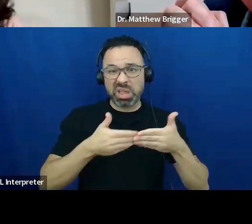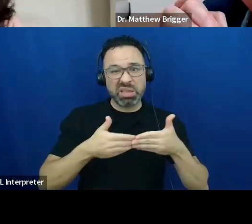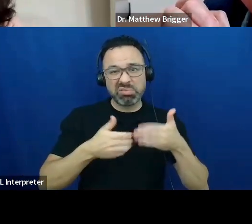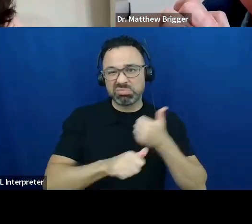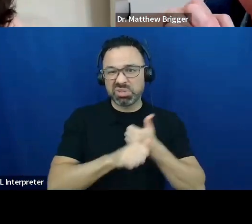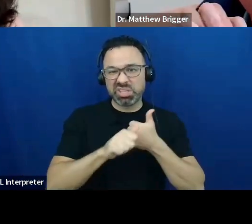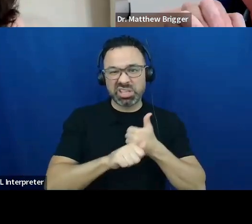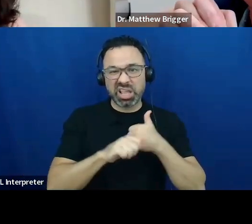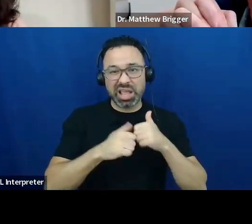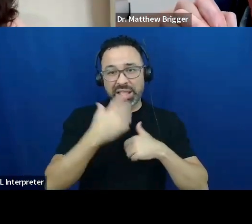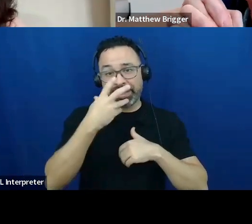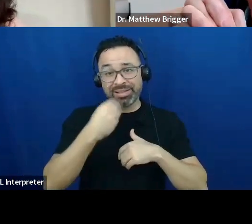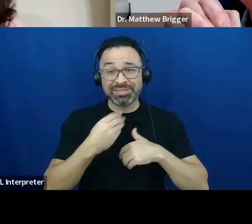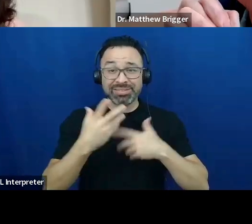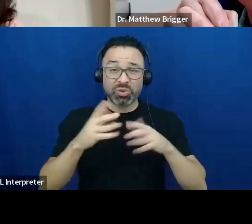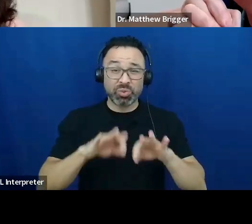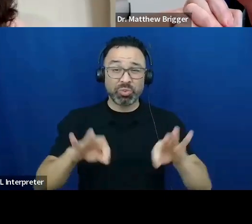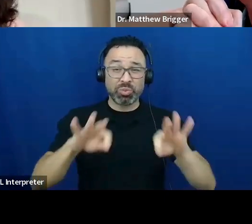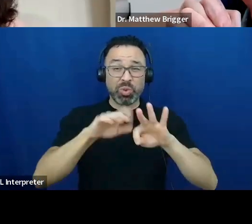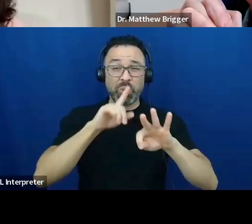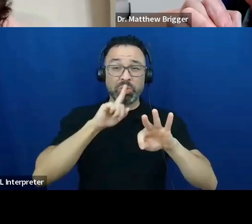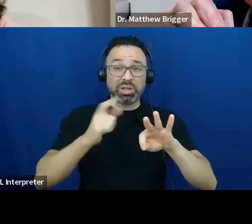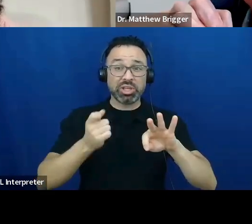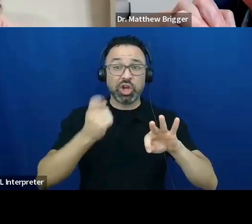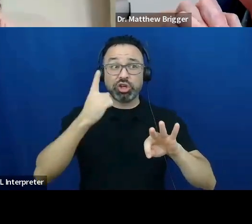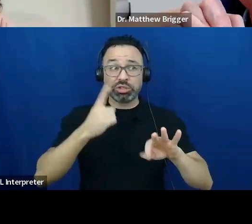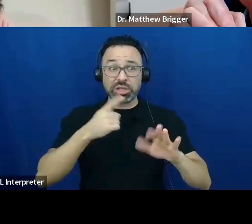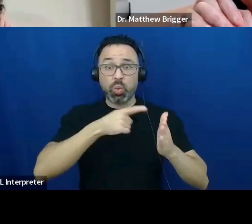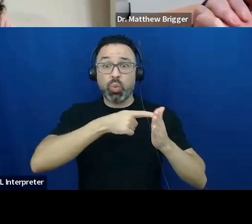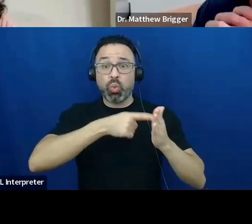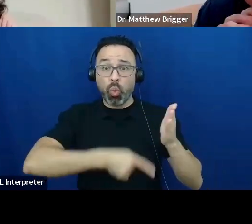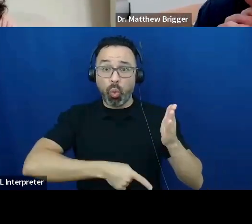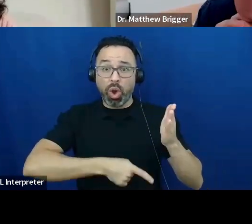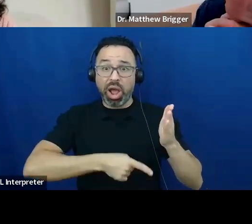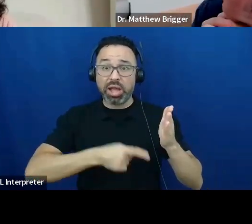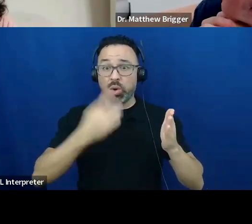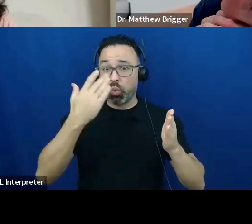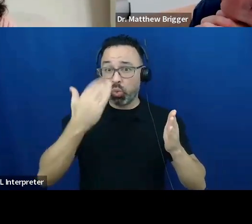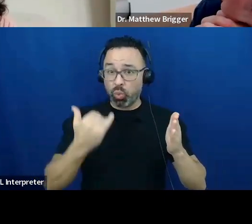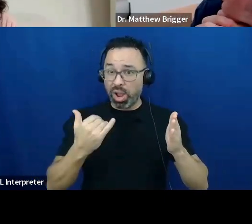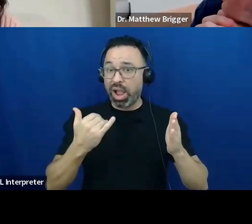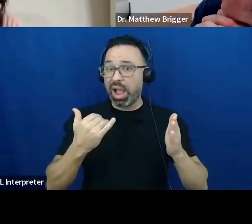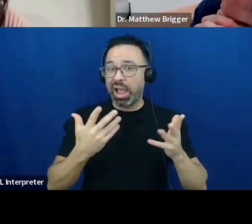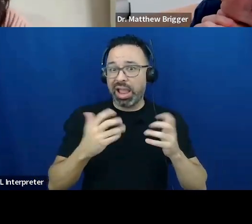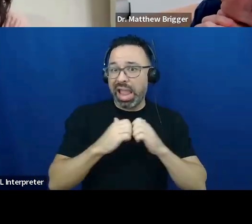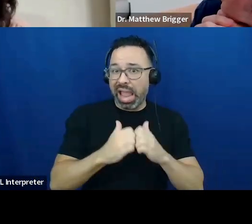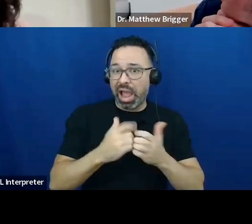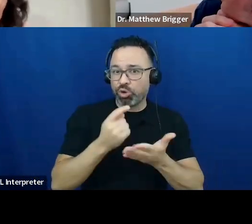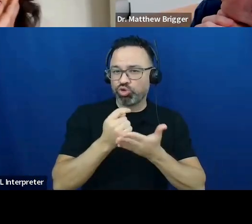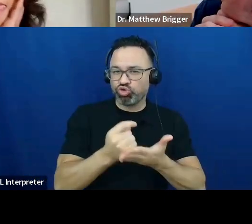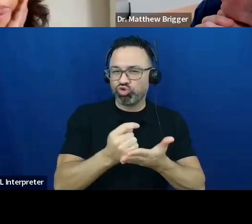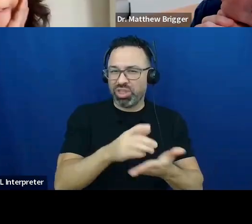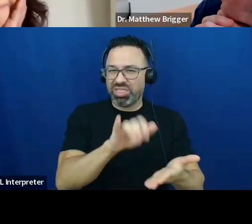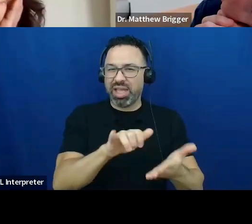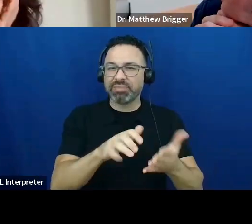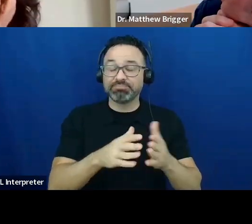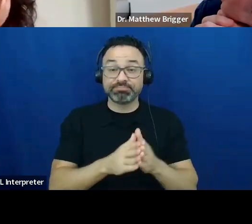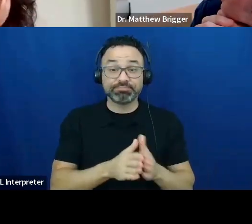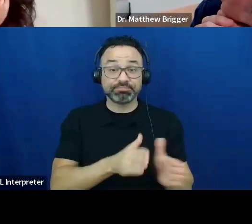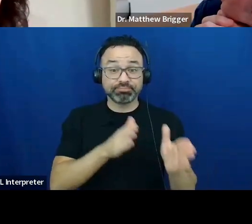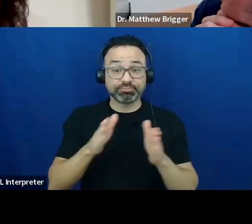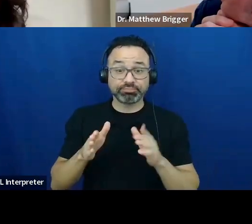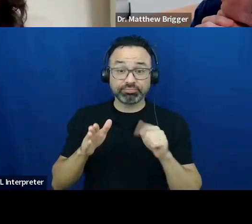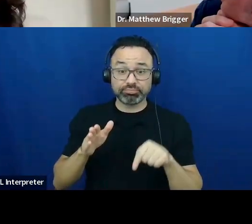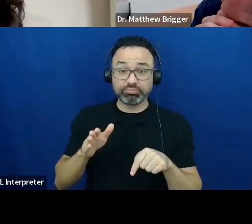think it's really important to understand what you're treating and how you're treating it and why you're treating it. All Yeah. right, perfect. And